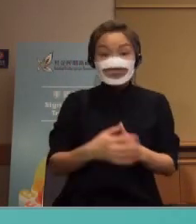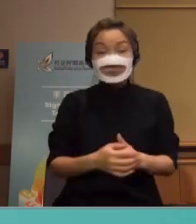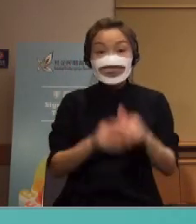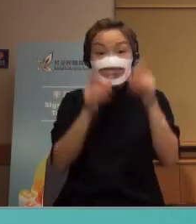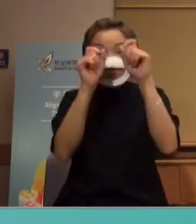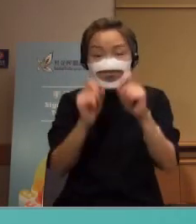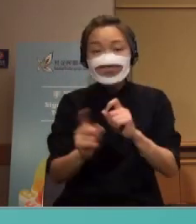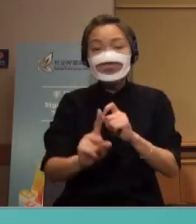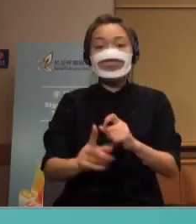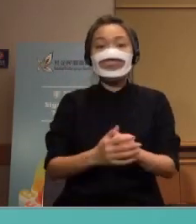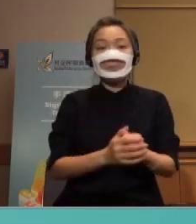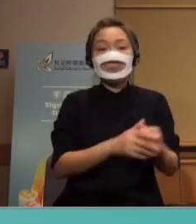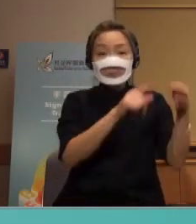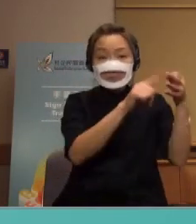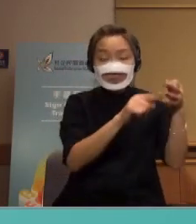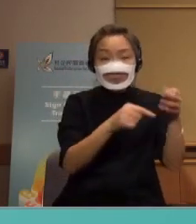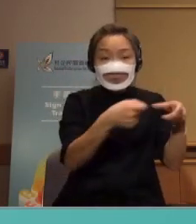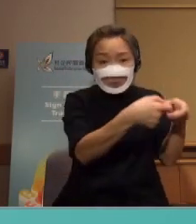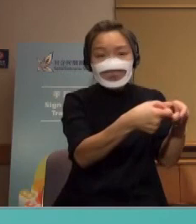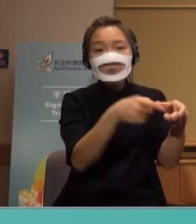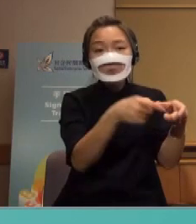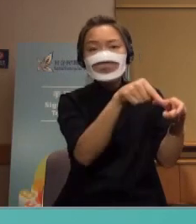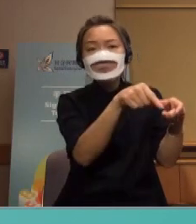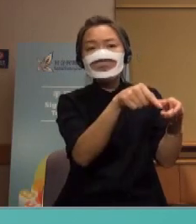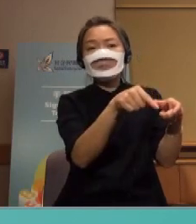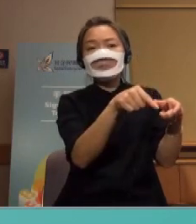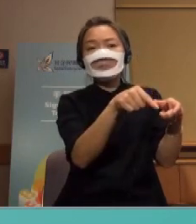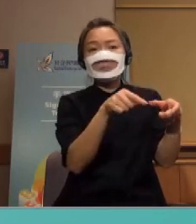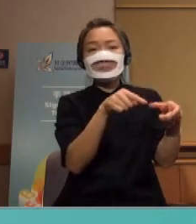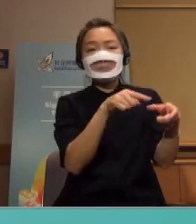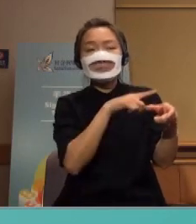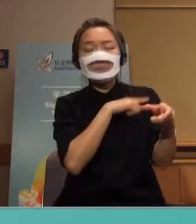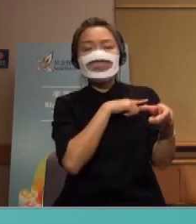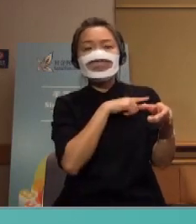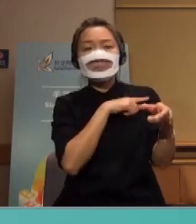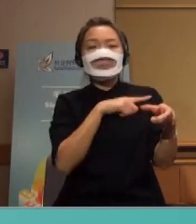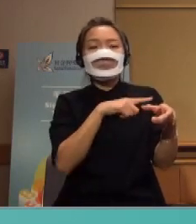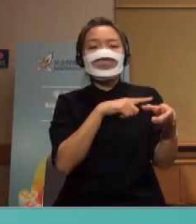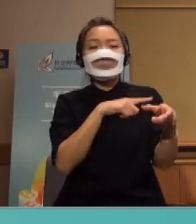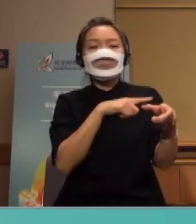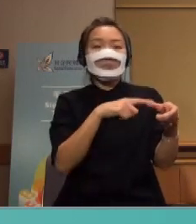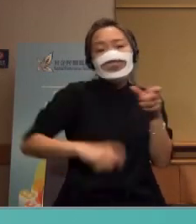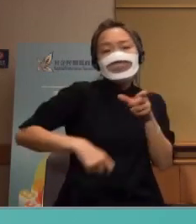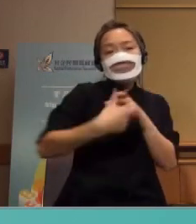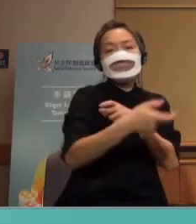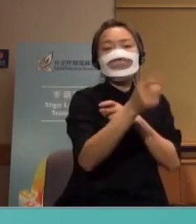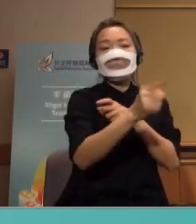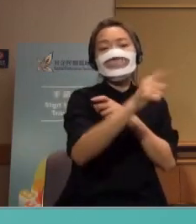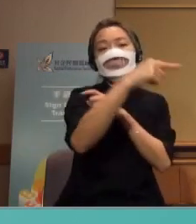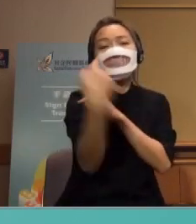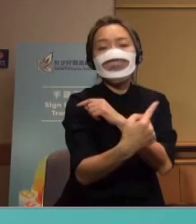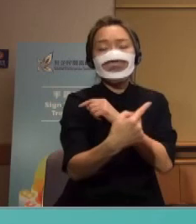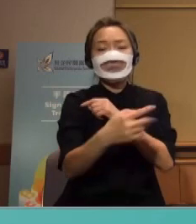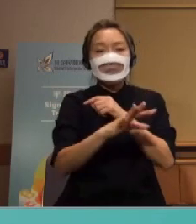these big corporates has mostly been a great marketing exercise. You know, you spend $1 million, you get huge amounts of PR. People think your brand's very innovative, but I don't think we